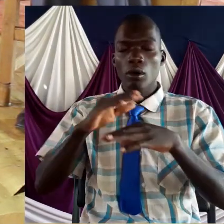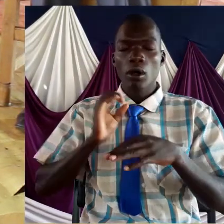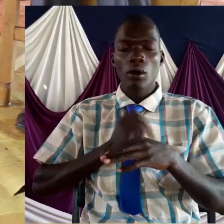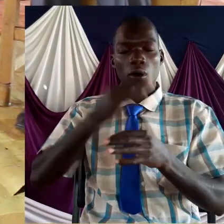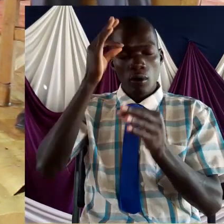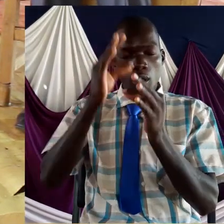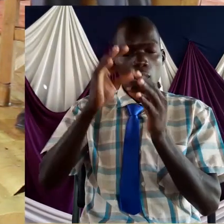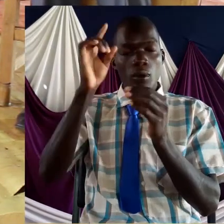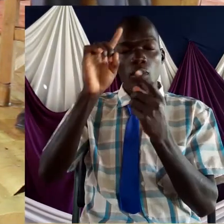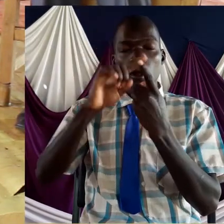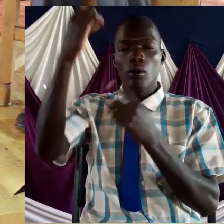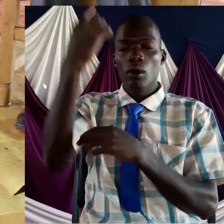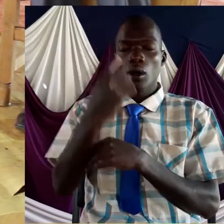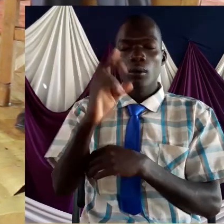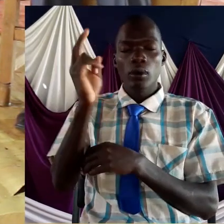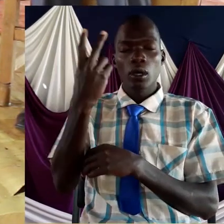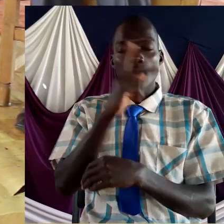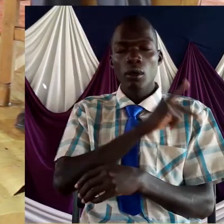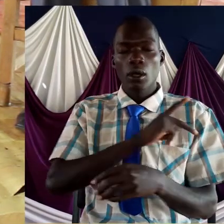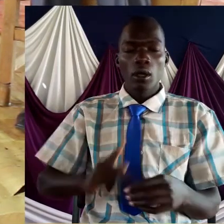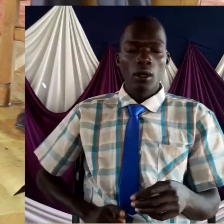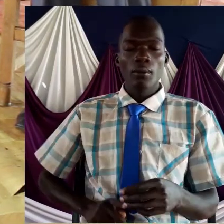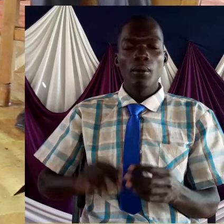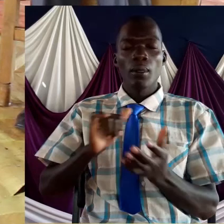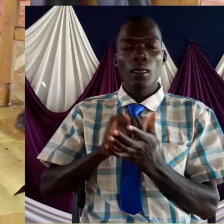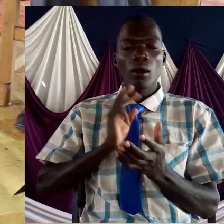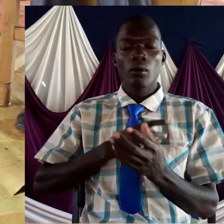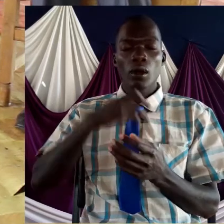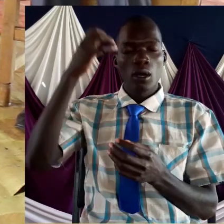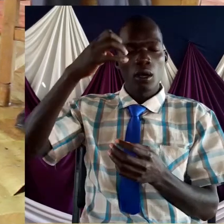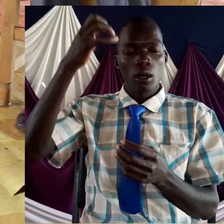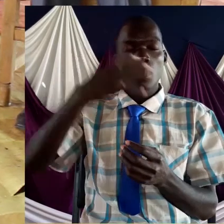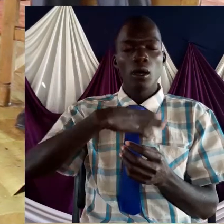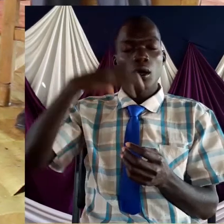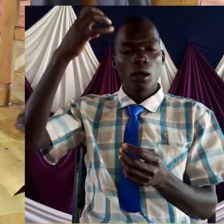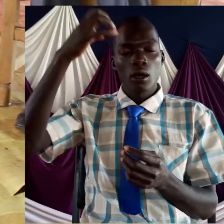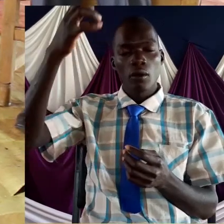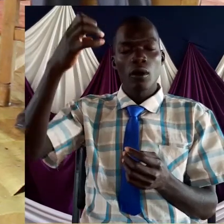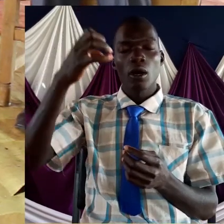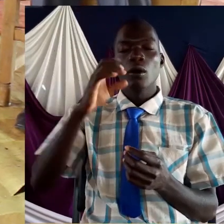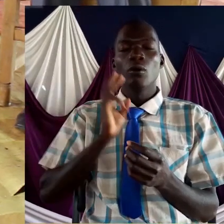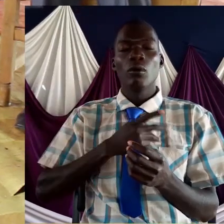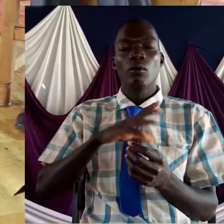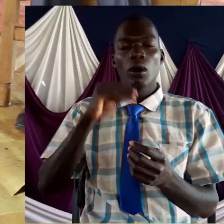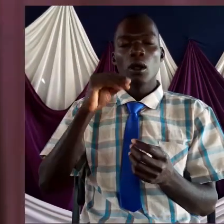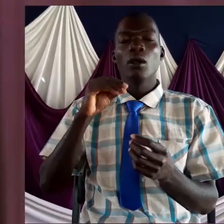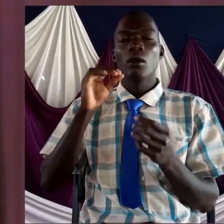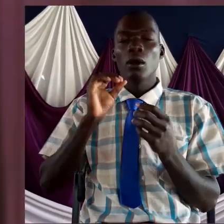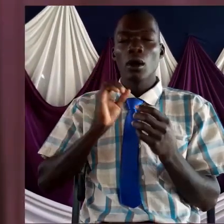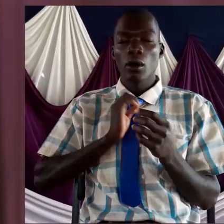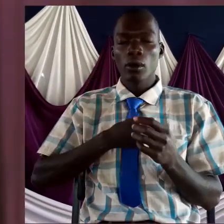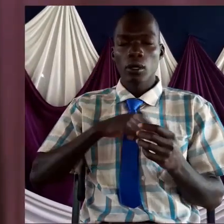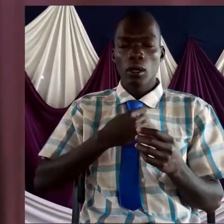so that when you come with your second kingdom that will ever last forever and ever, we will find ourselves in